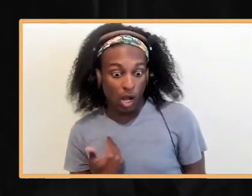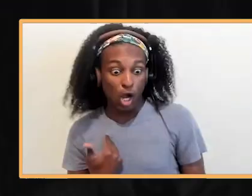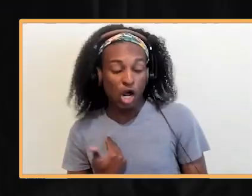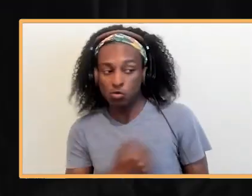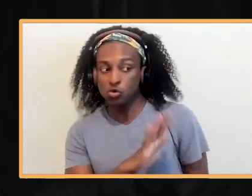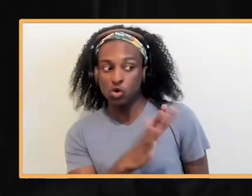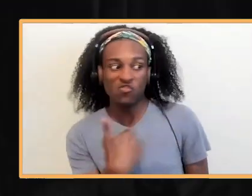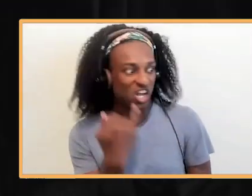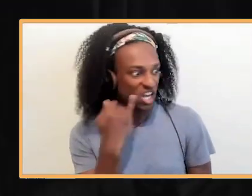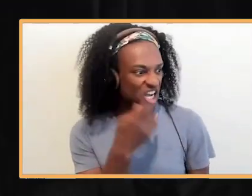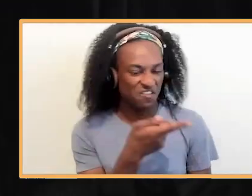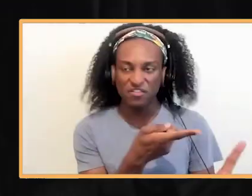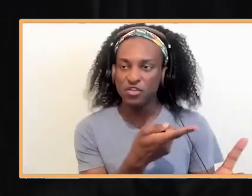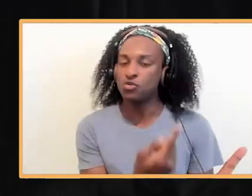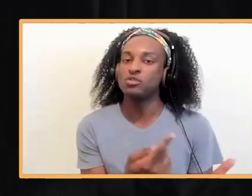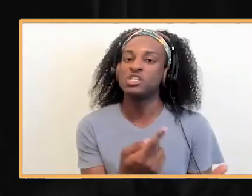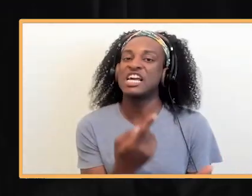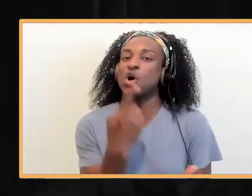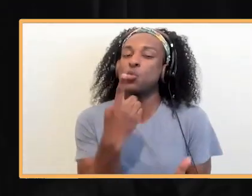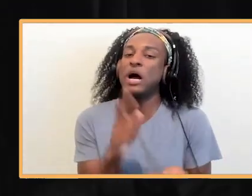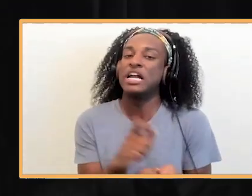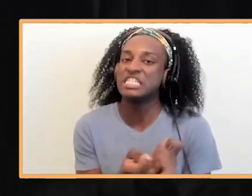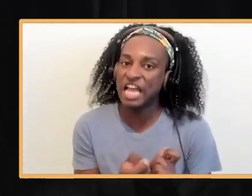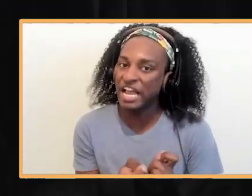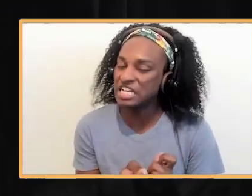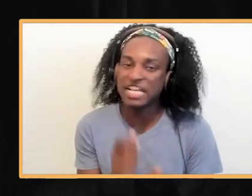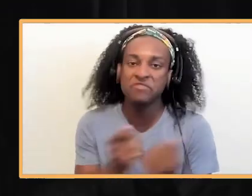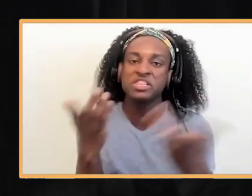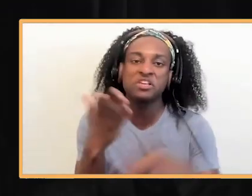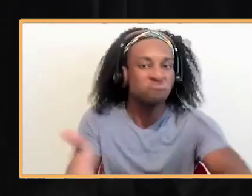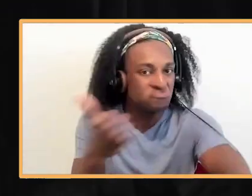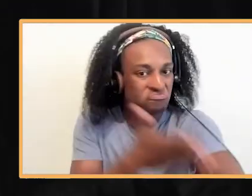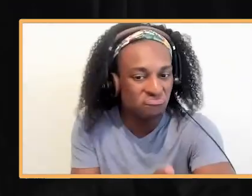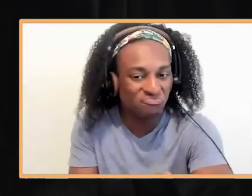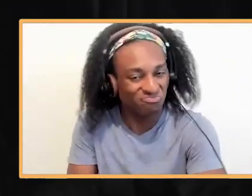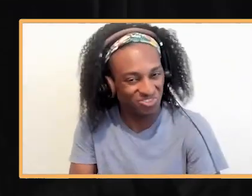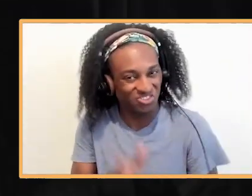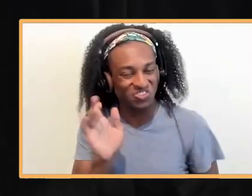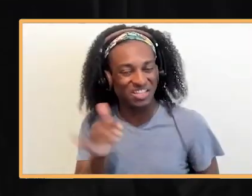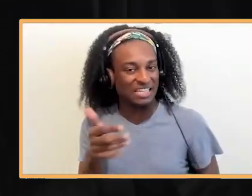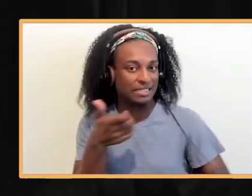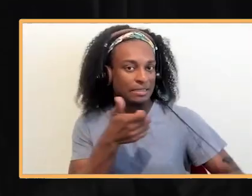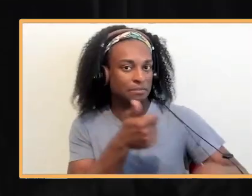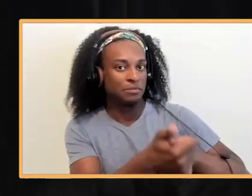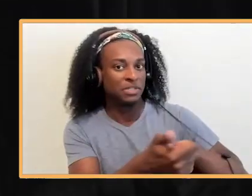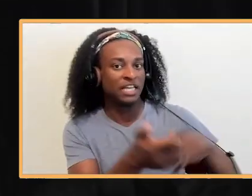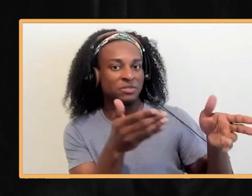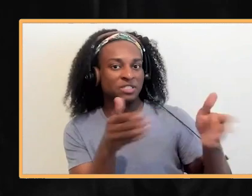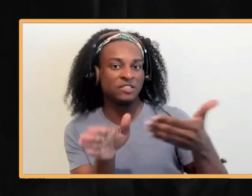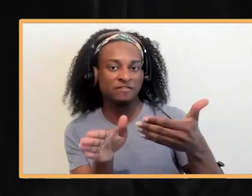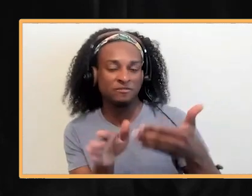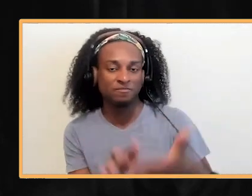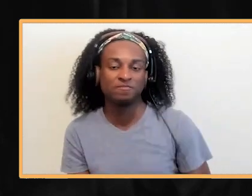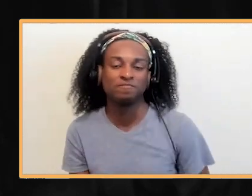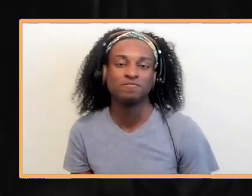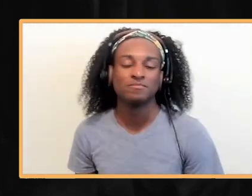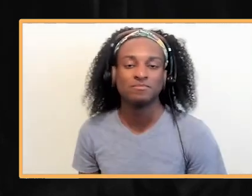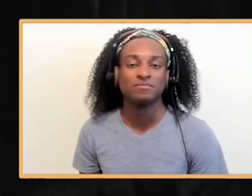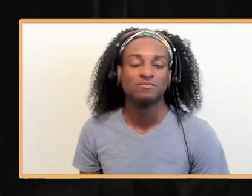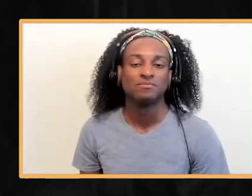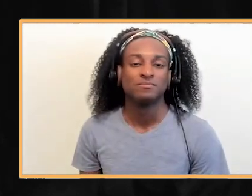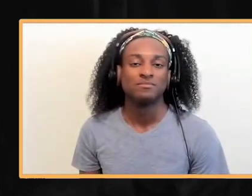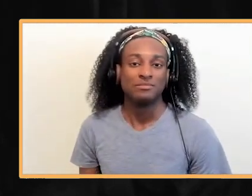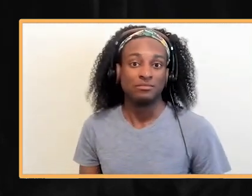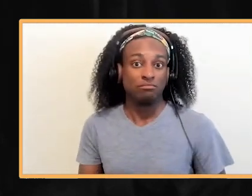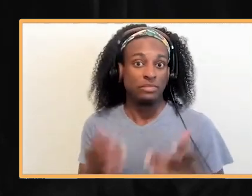so there's a blame shifting that happens there that's really immobilizing. But I think we're in an interesting time in which the ways in